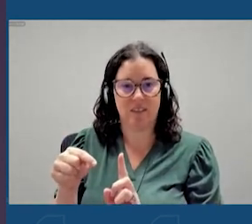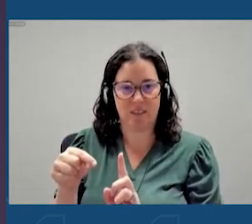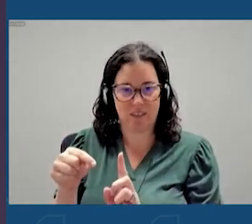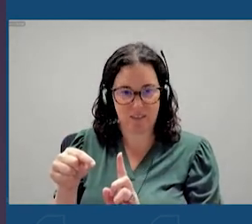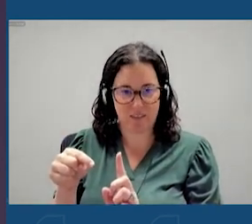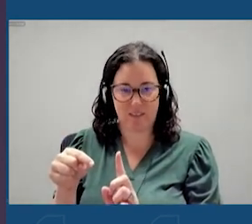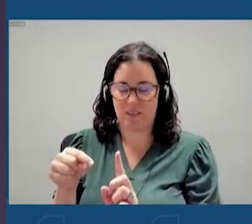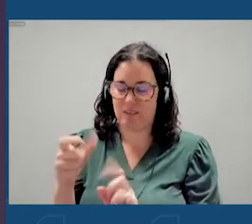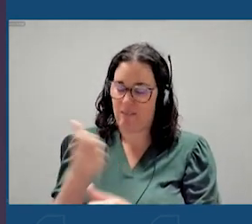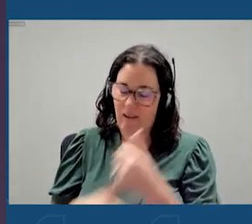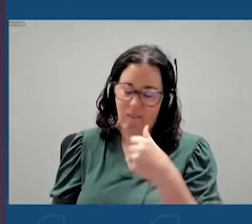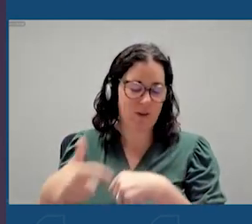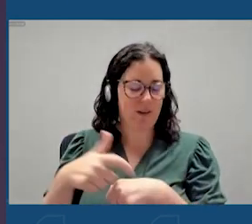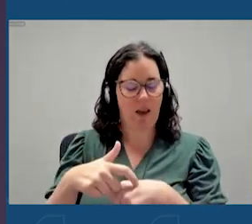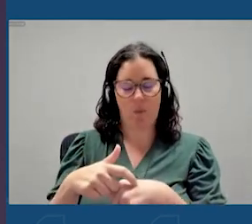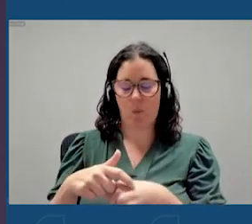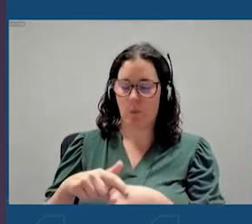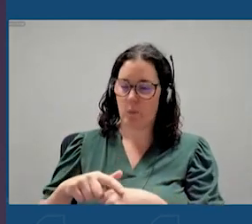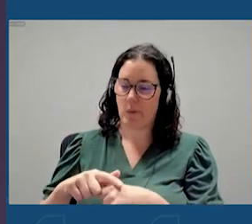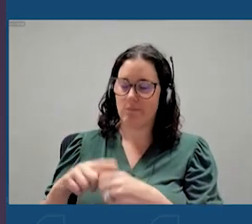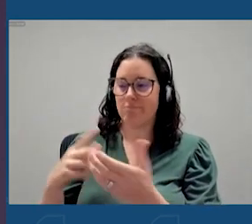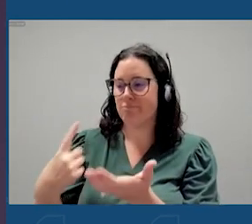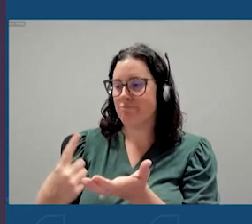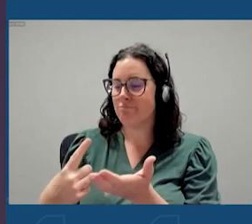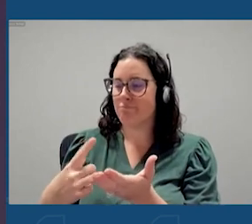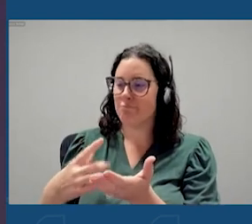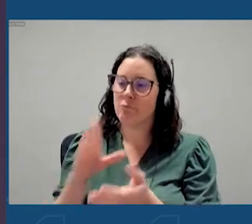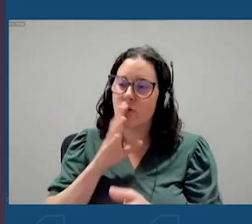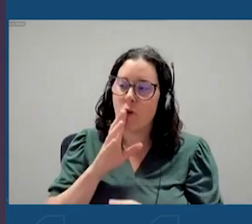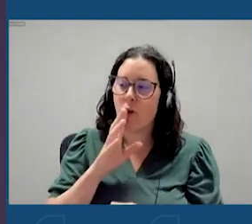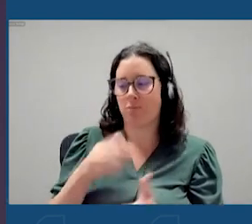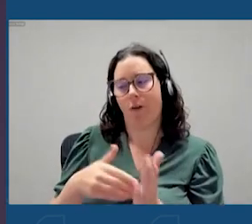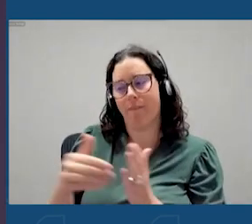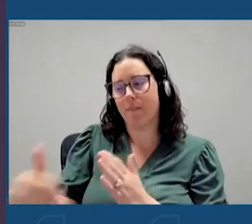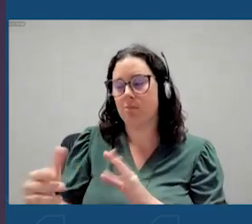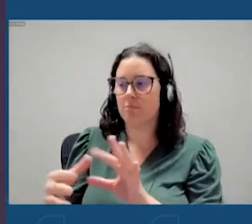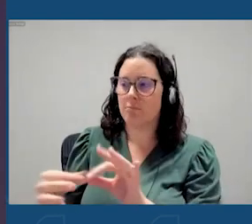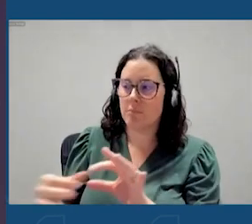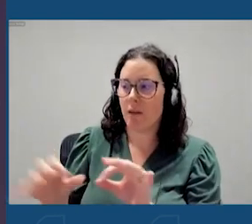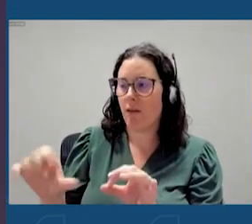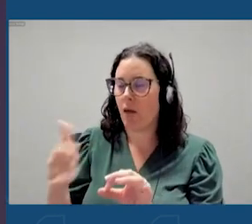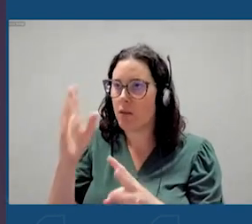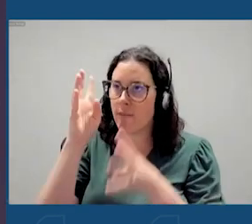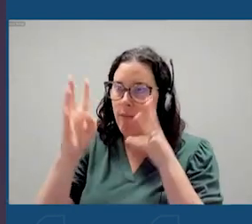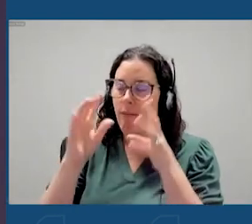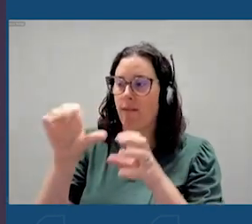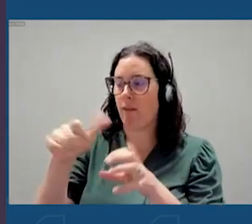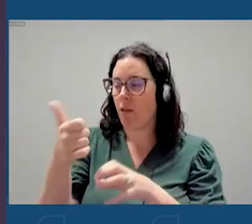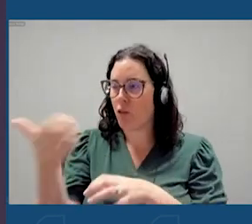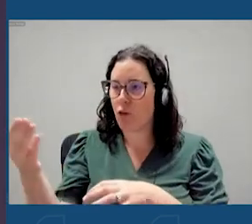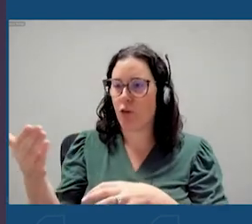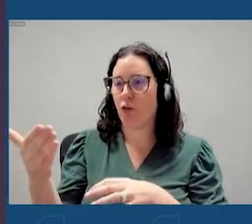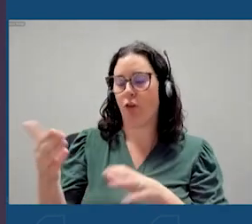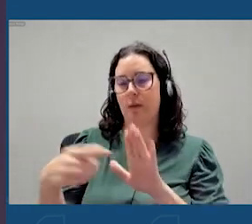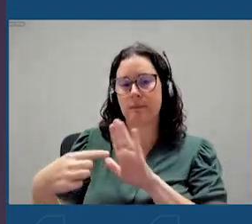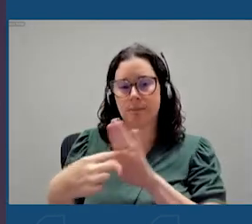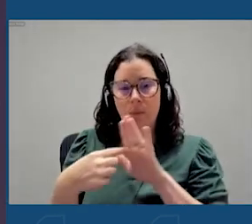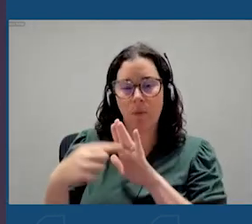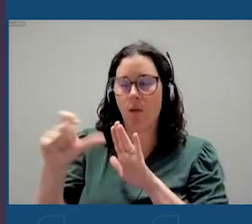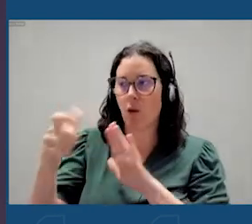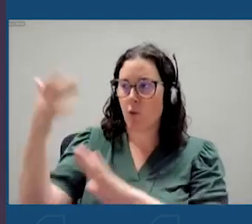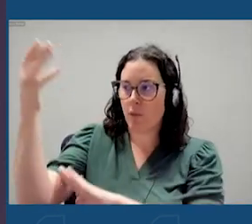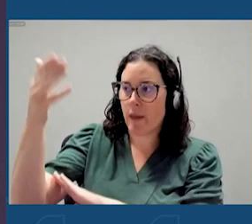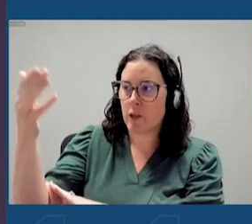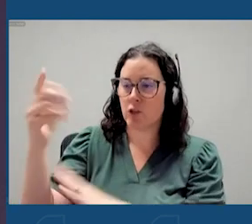every time we're together, which is often. She talks about some other innovation, some other collection, some other exhibit, some other lecture that is going on here.